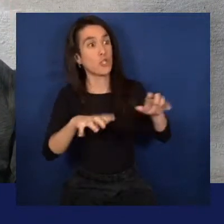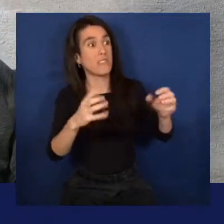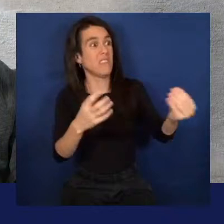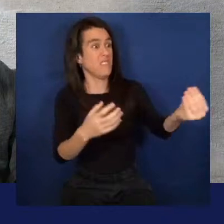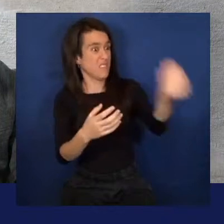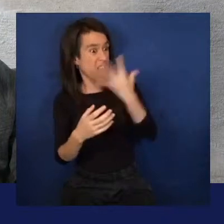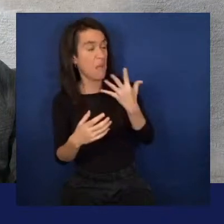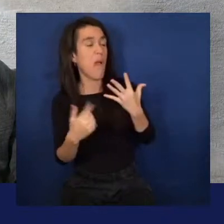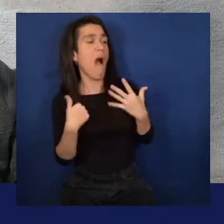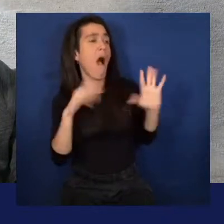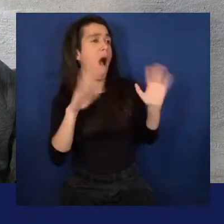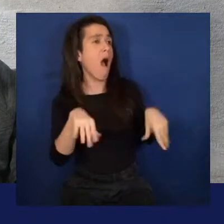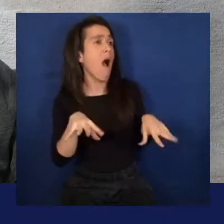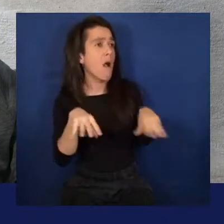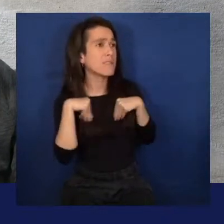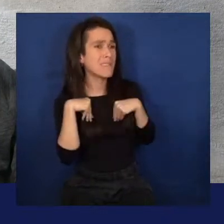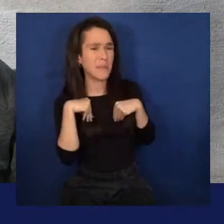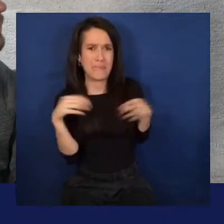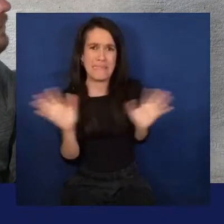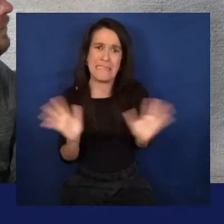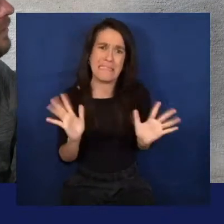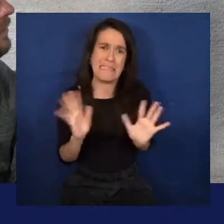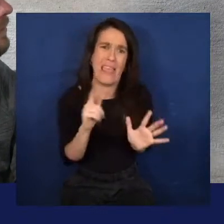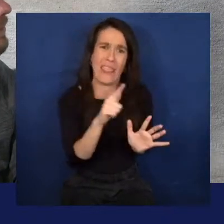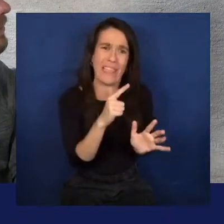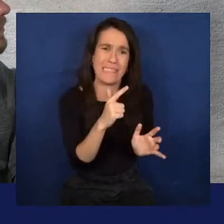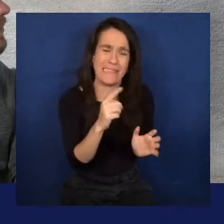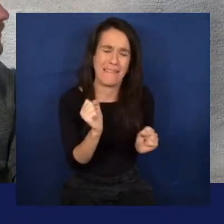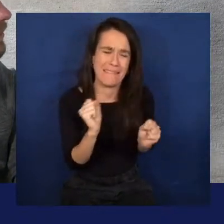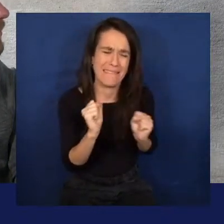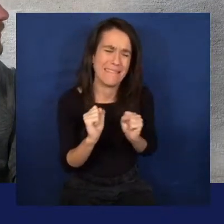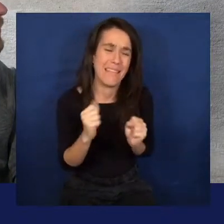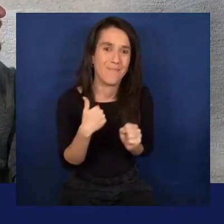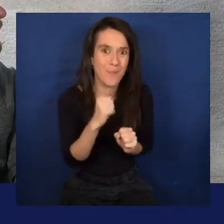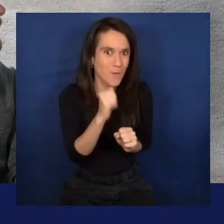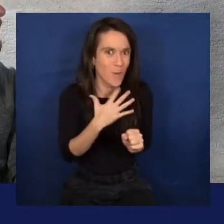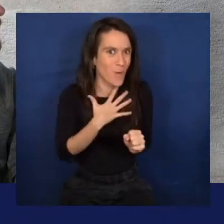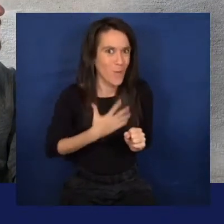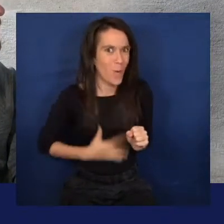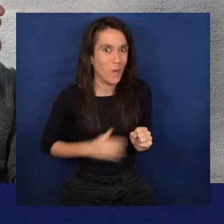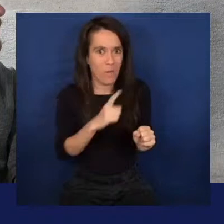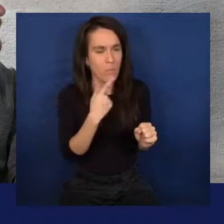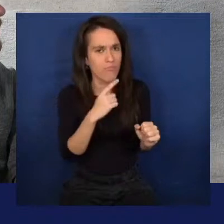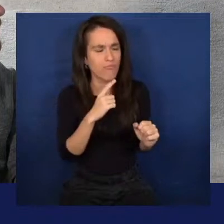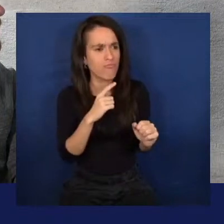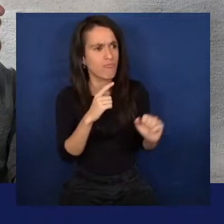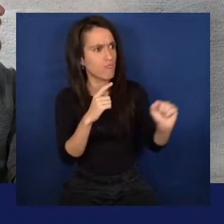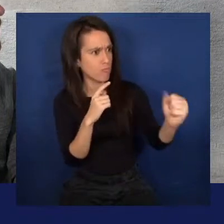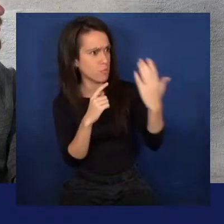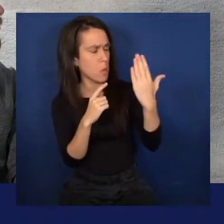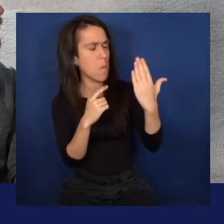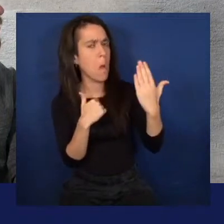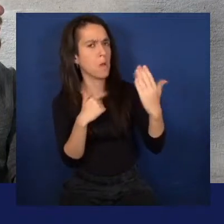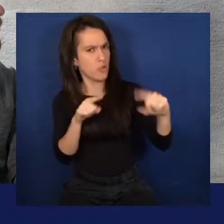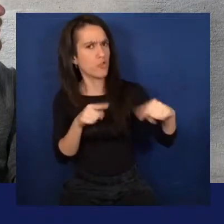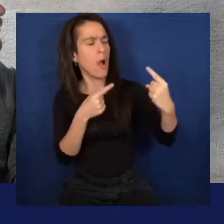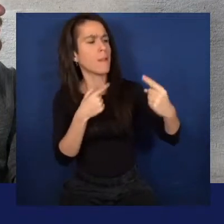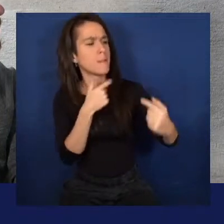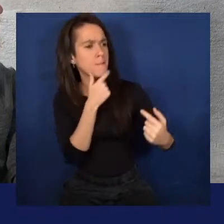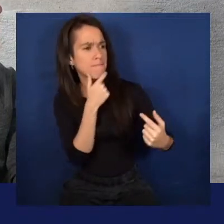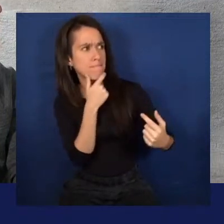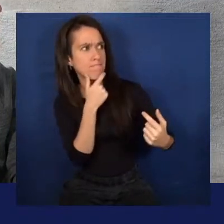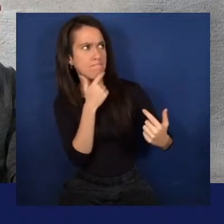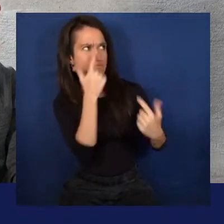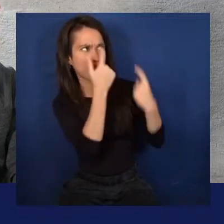Because that's a terrible answer, and it should be immediately challenged. I kind of want a little business card that says computers are often